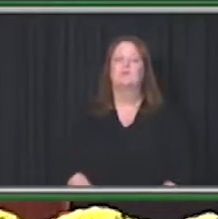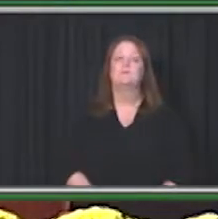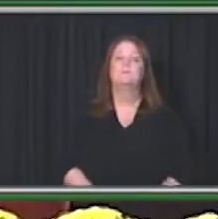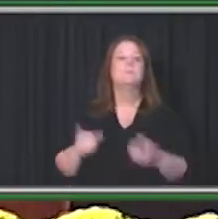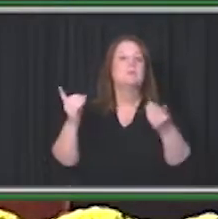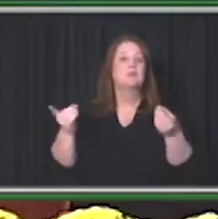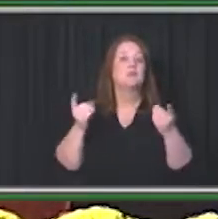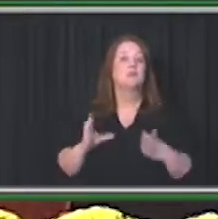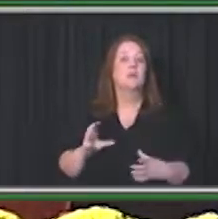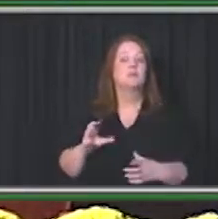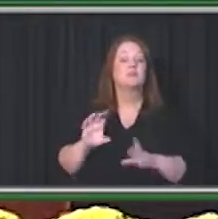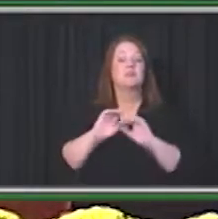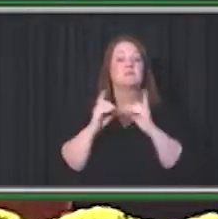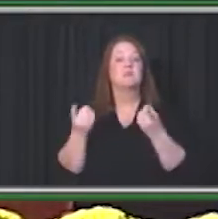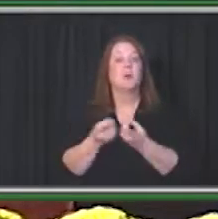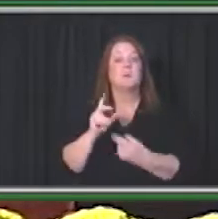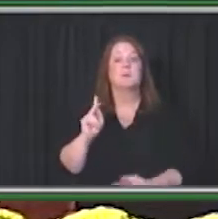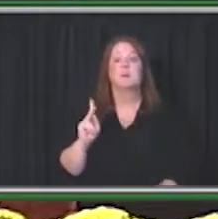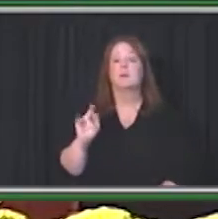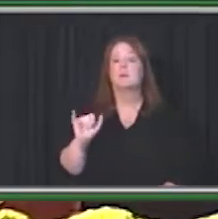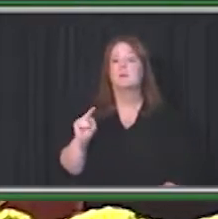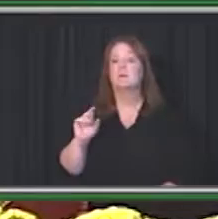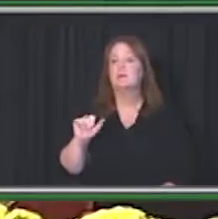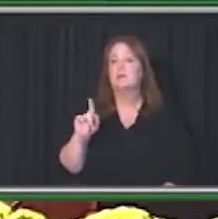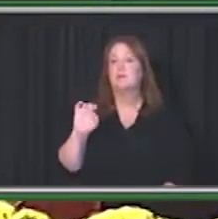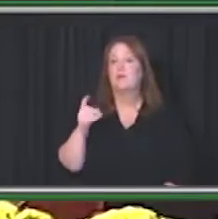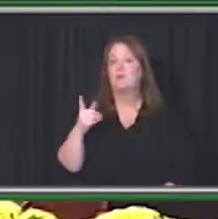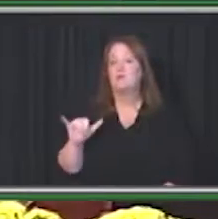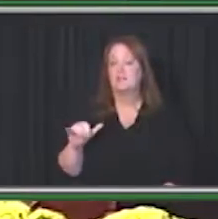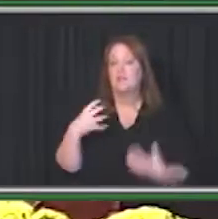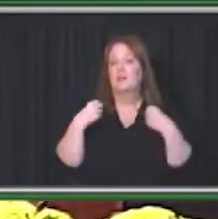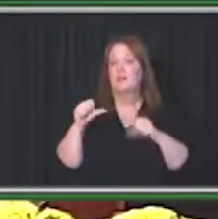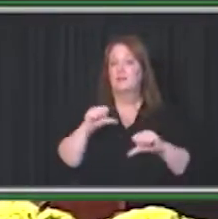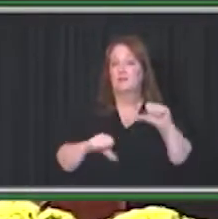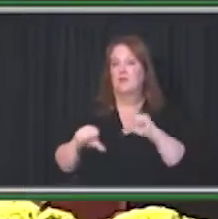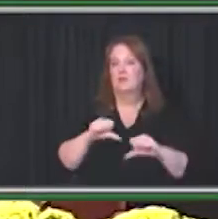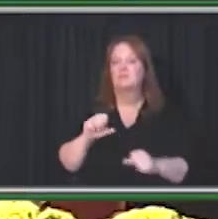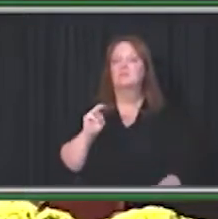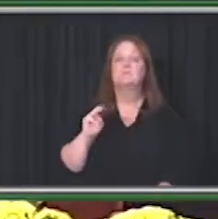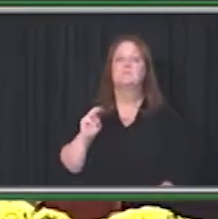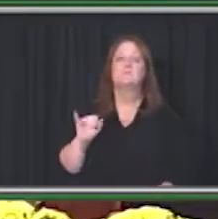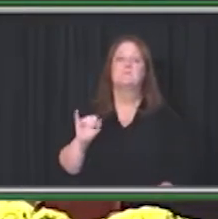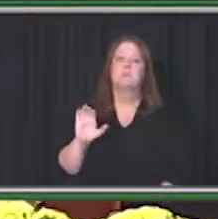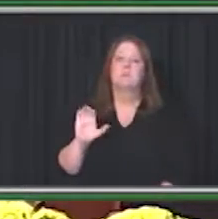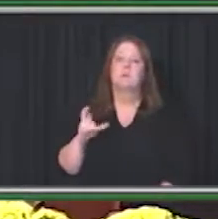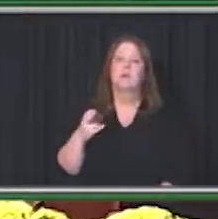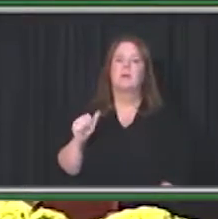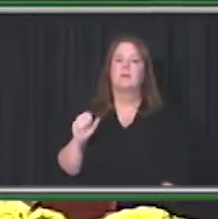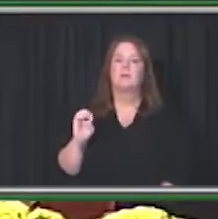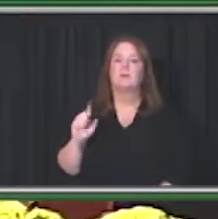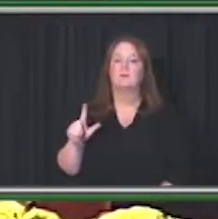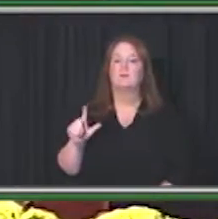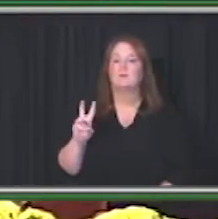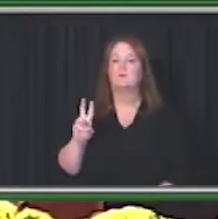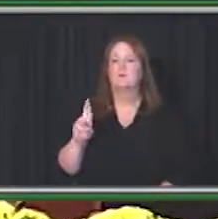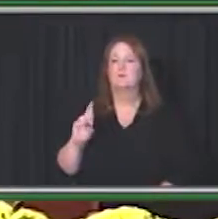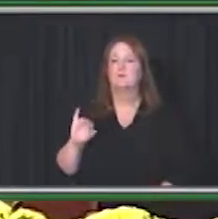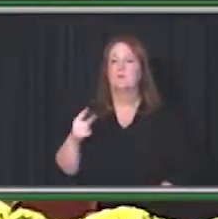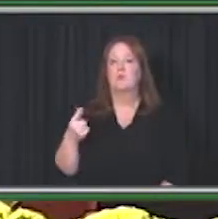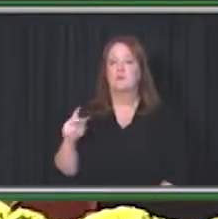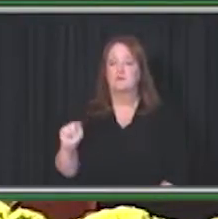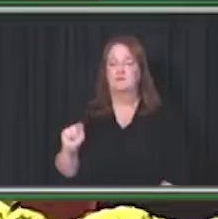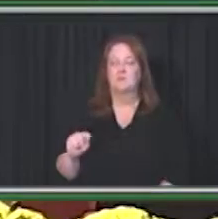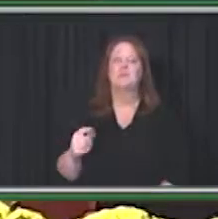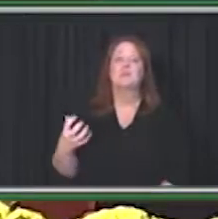Director Michael Wright, Department of Kinesiology and Health Science.